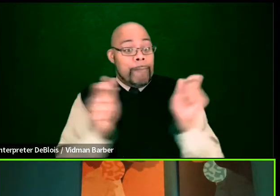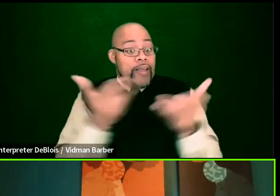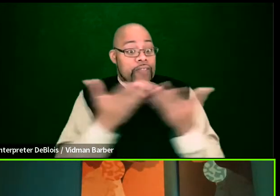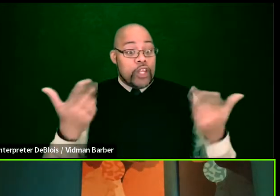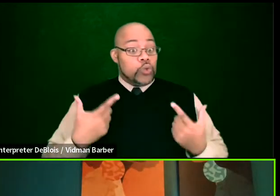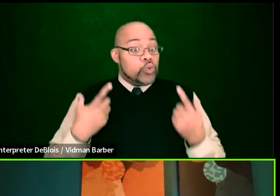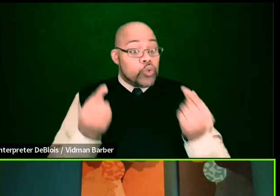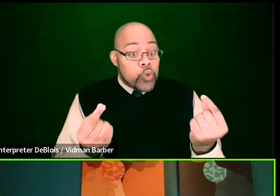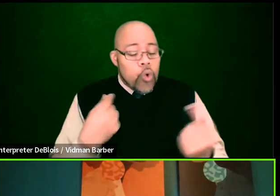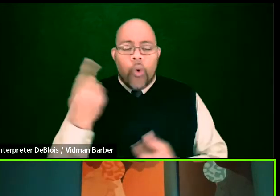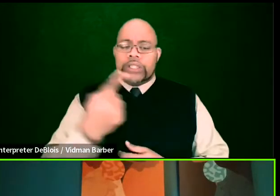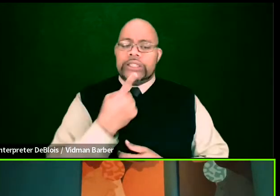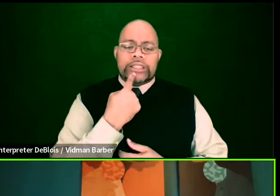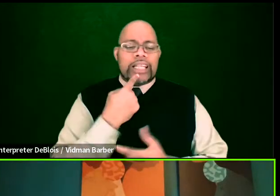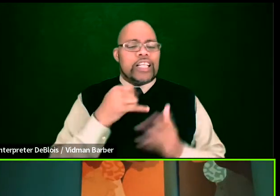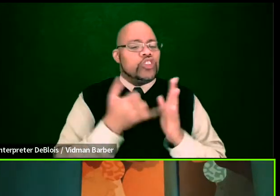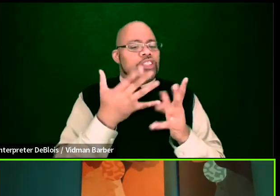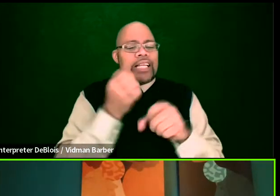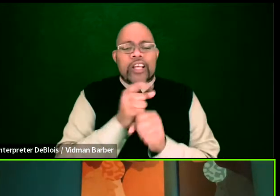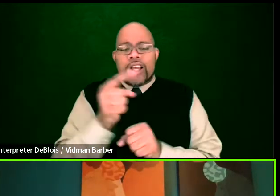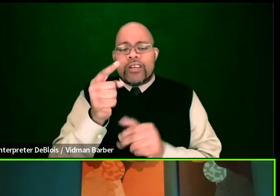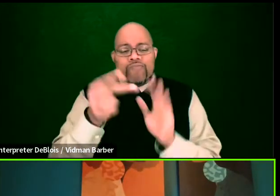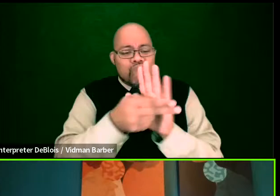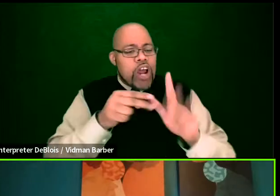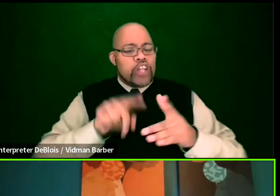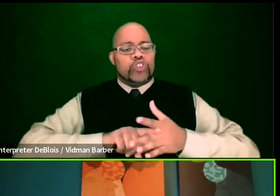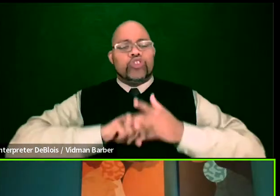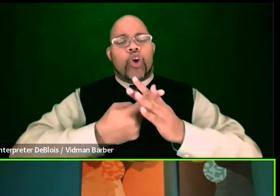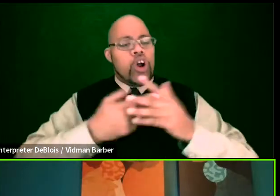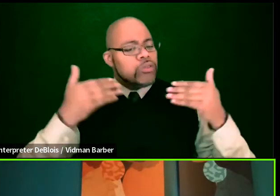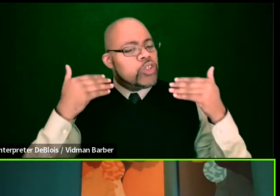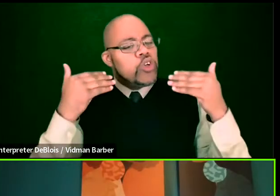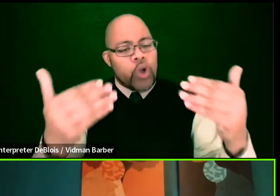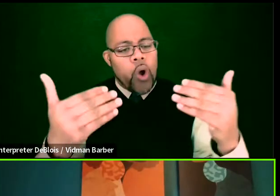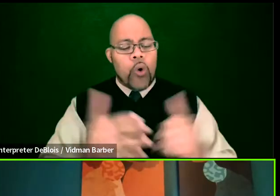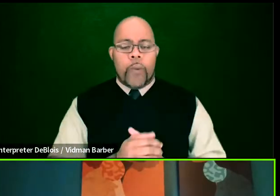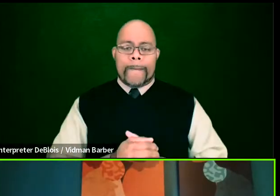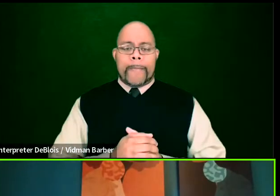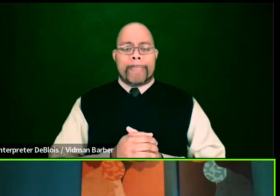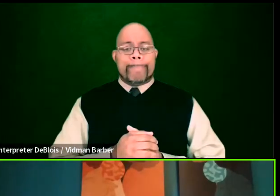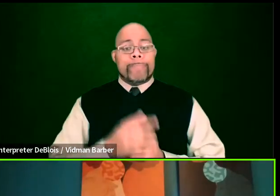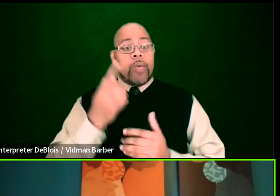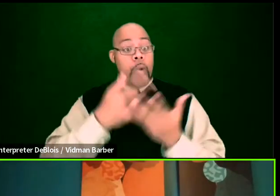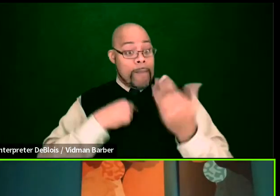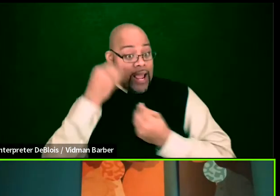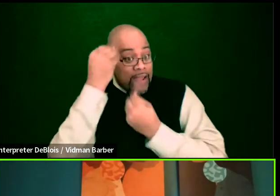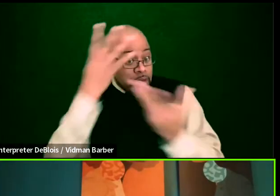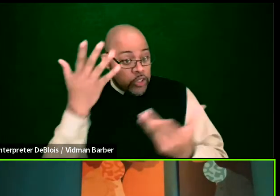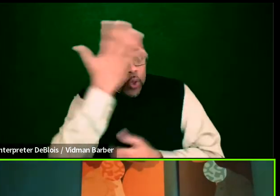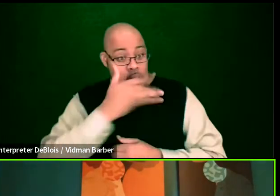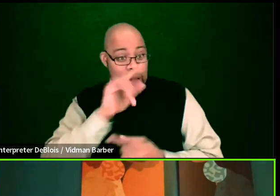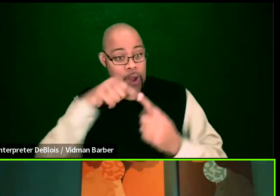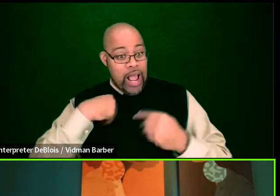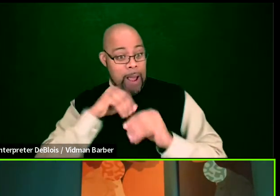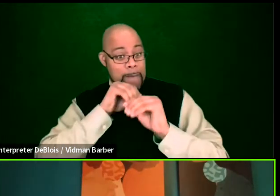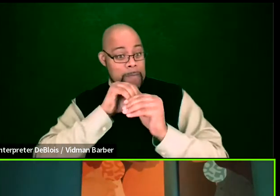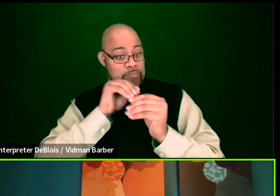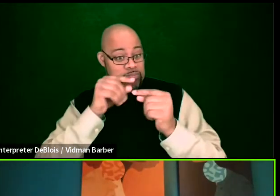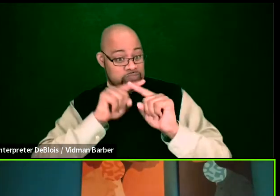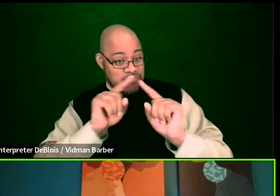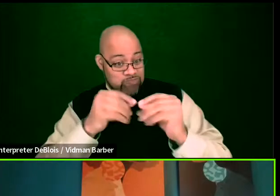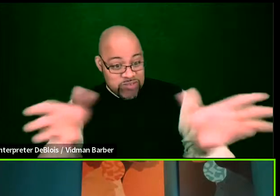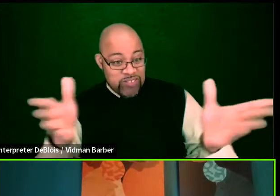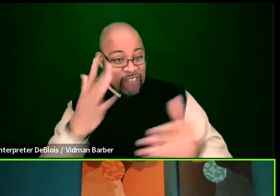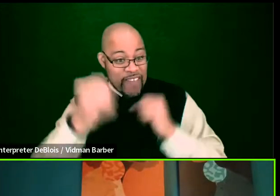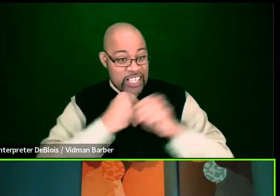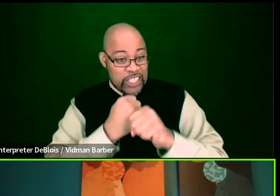I will always say is just getting your brand started, right? We all, you know, what my information looked like, what I put out there 5 years ago